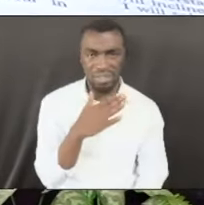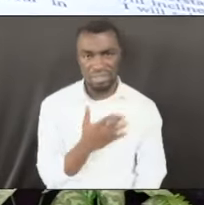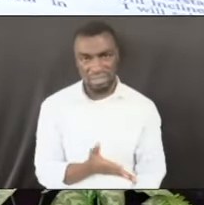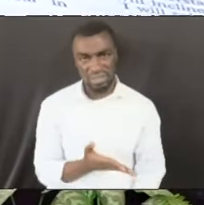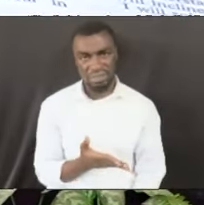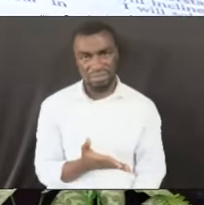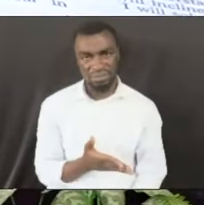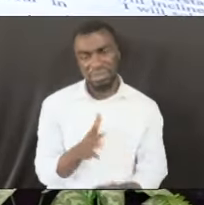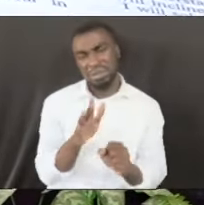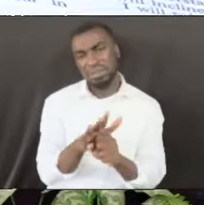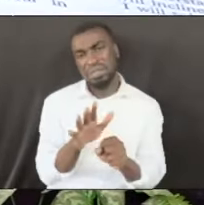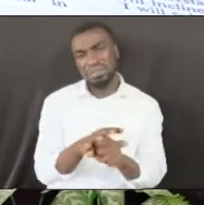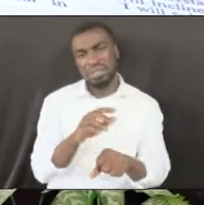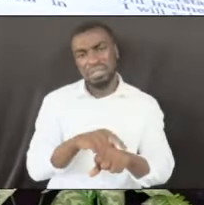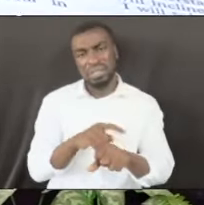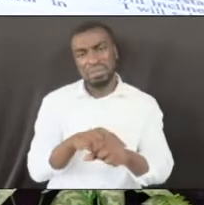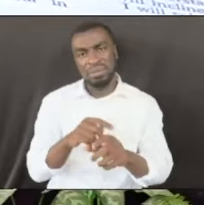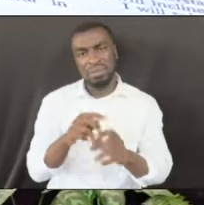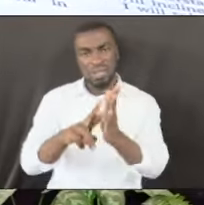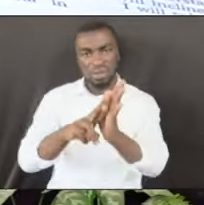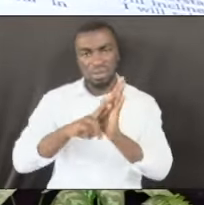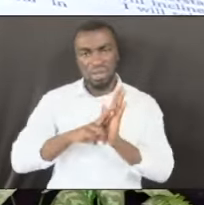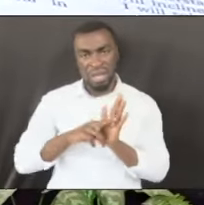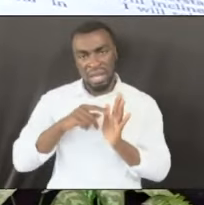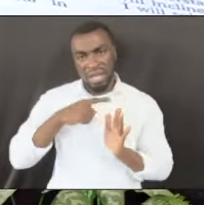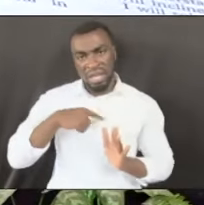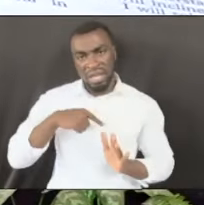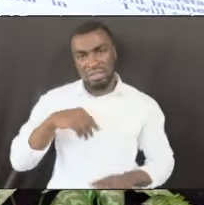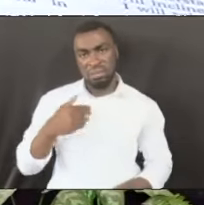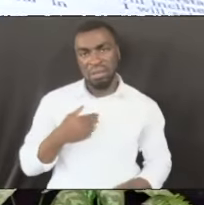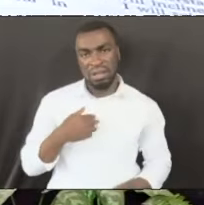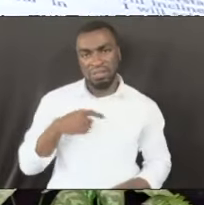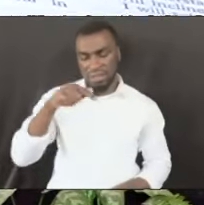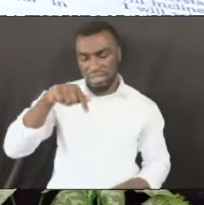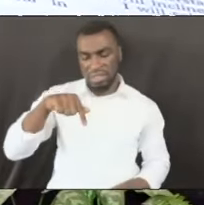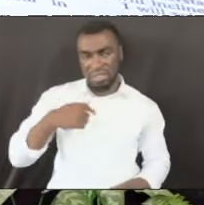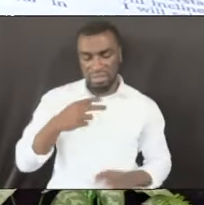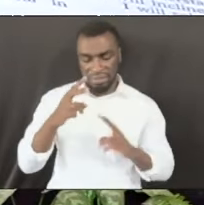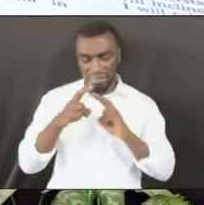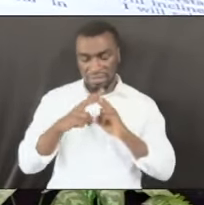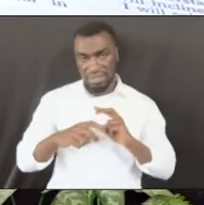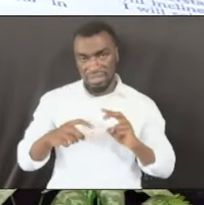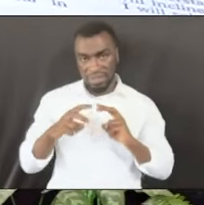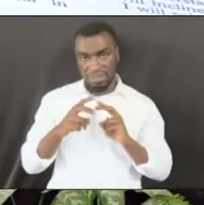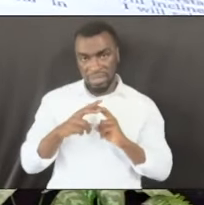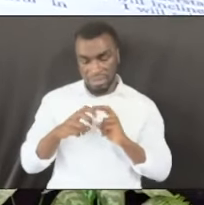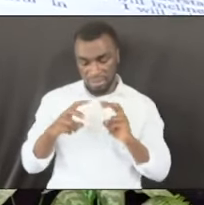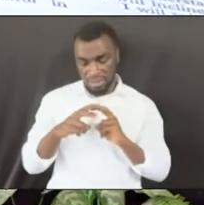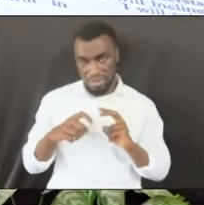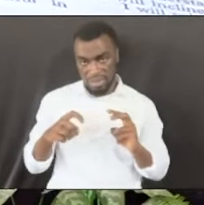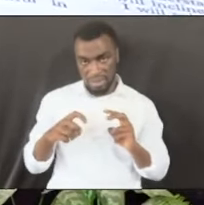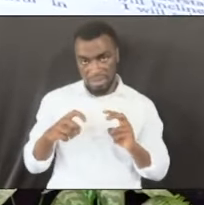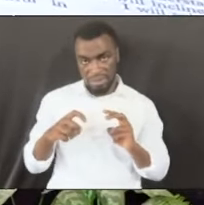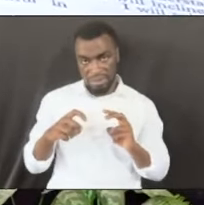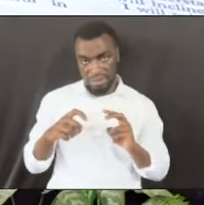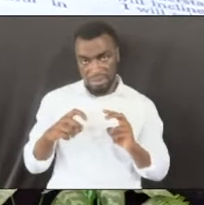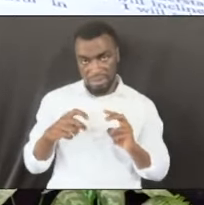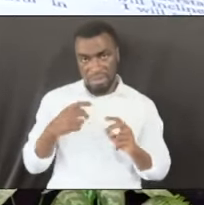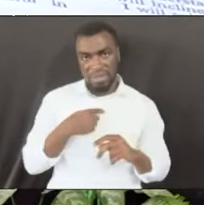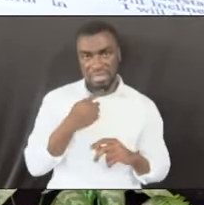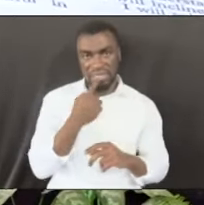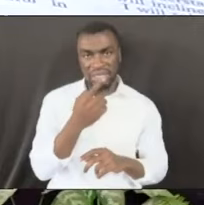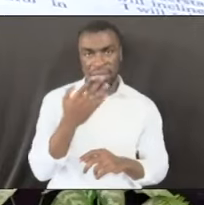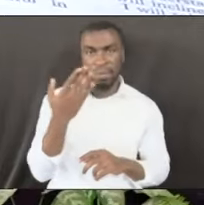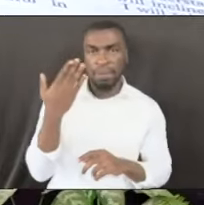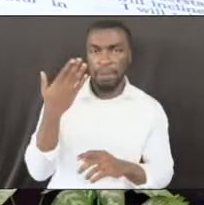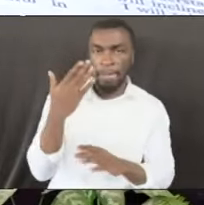Often it requires also we do self-examination. We evaluate ourselves. As I told you, as we